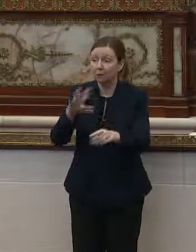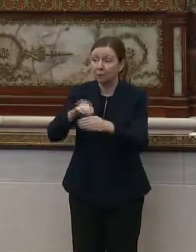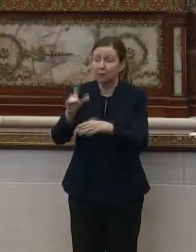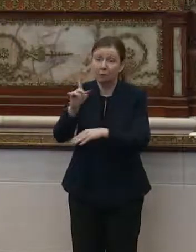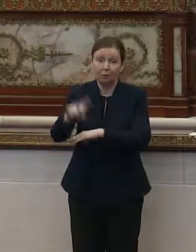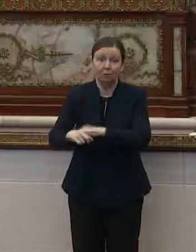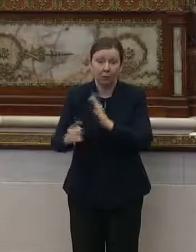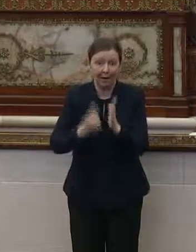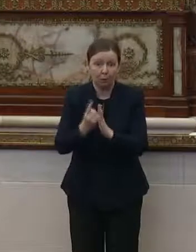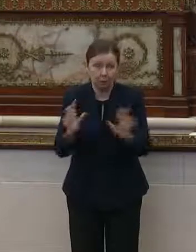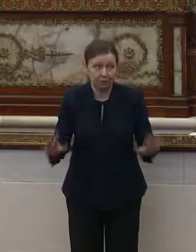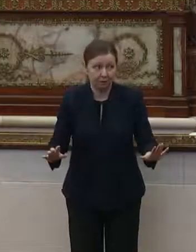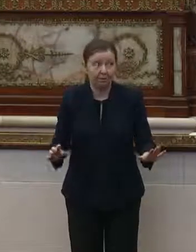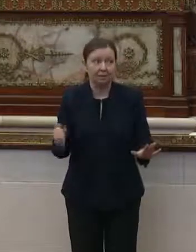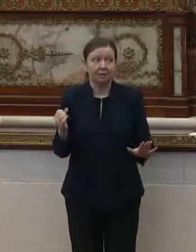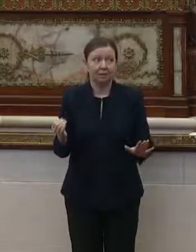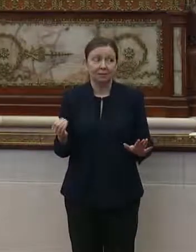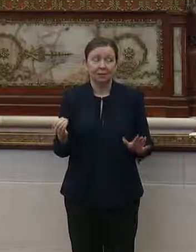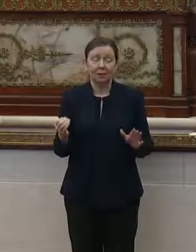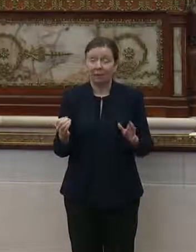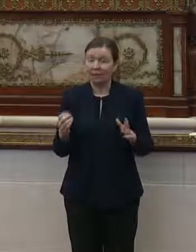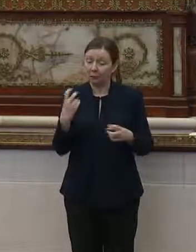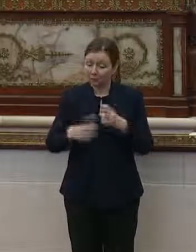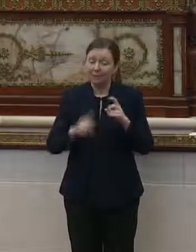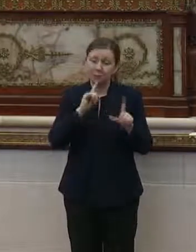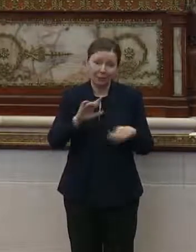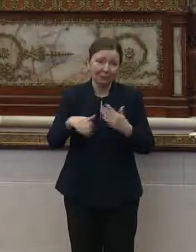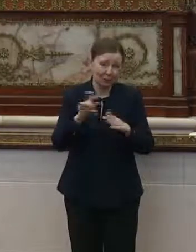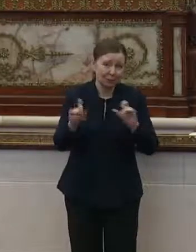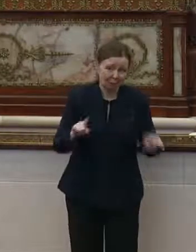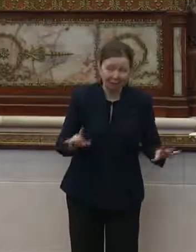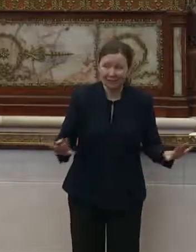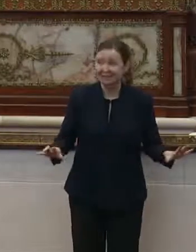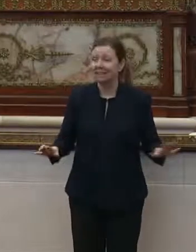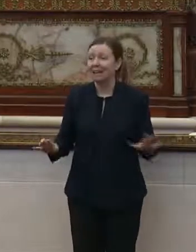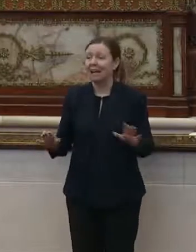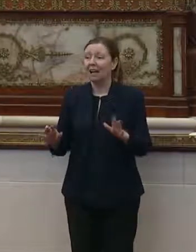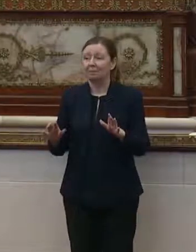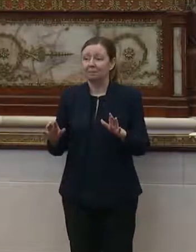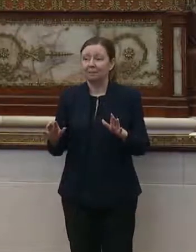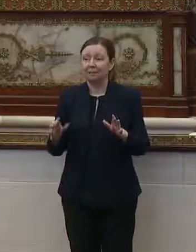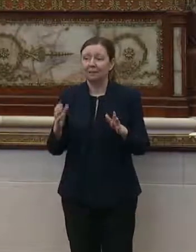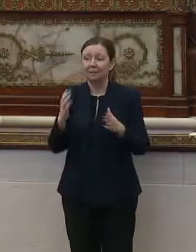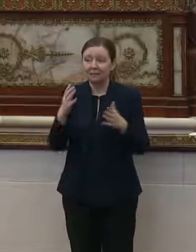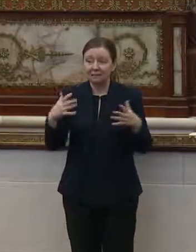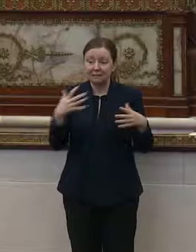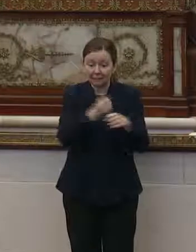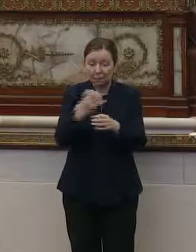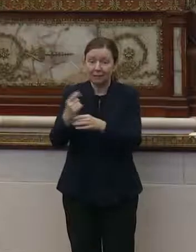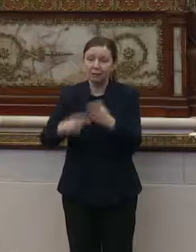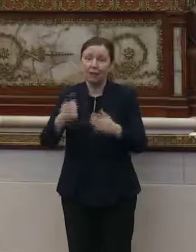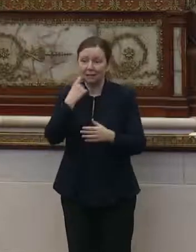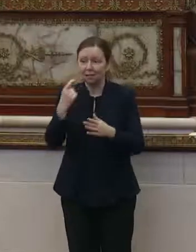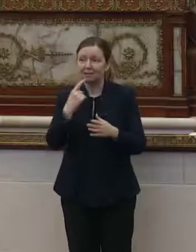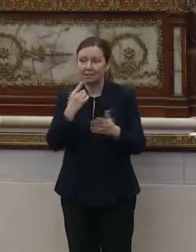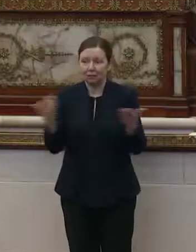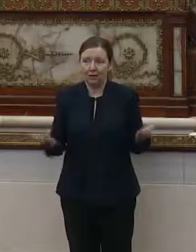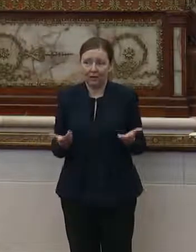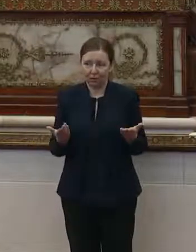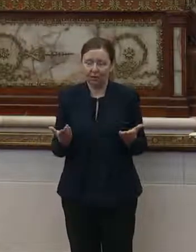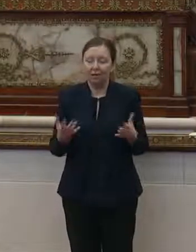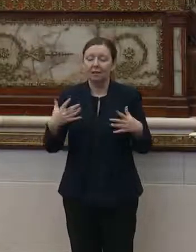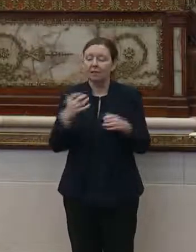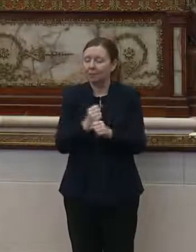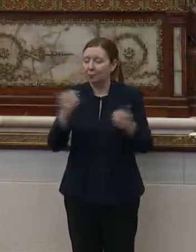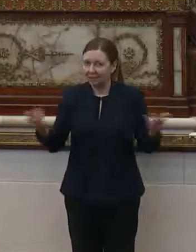24 hours. It was tough to answer all those questions. So this was a staff person answering the question, summarizing what I just said right here. So the